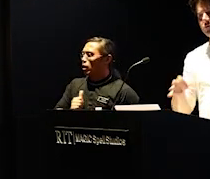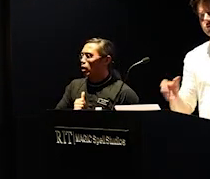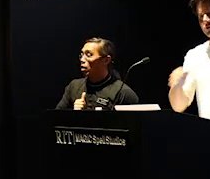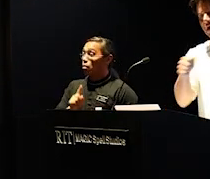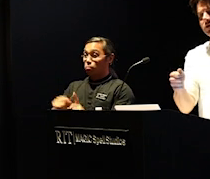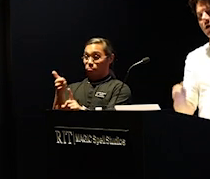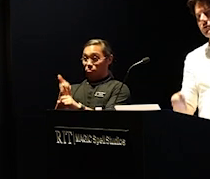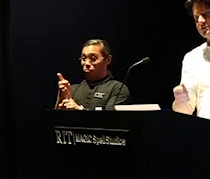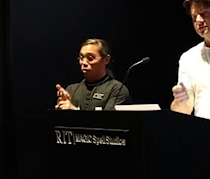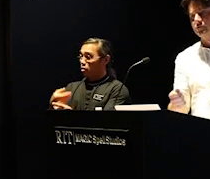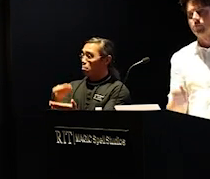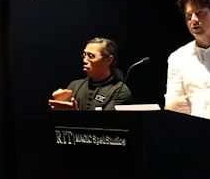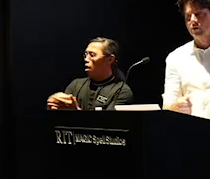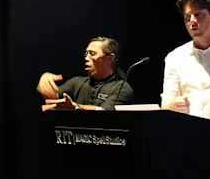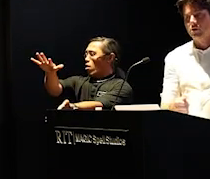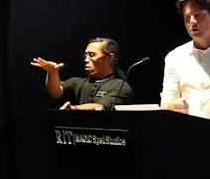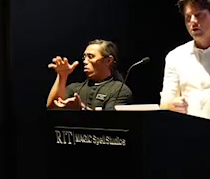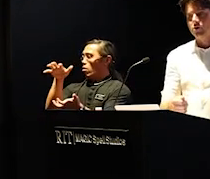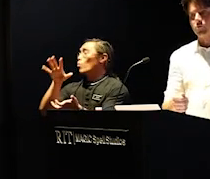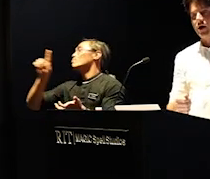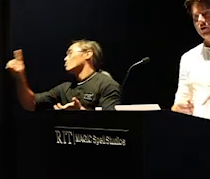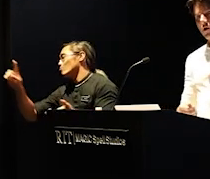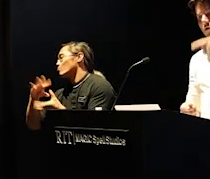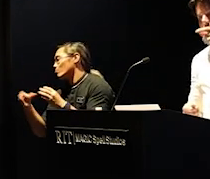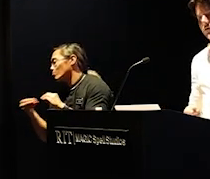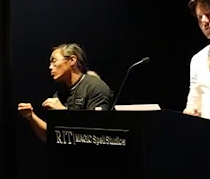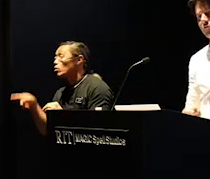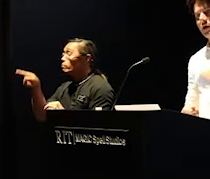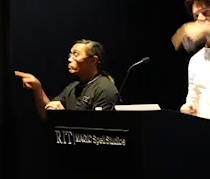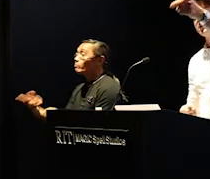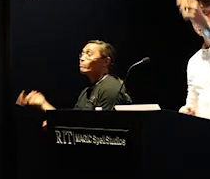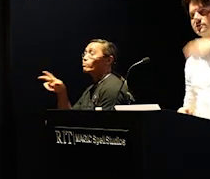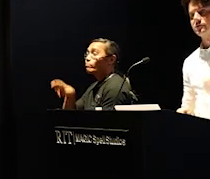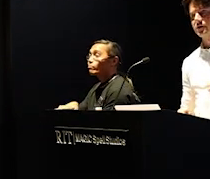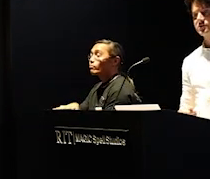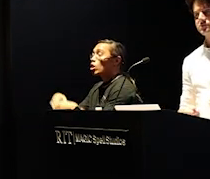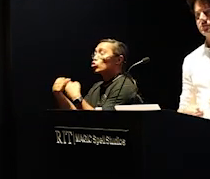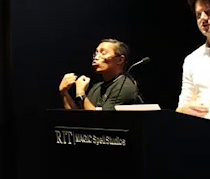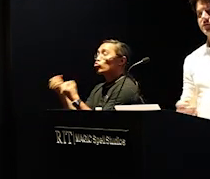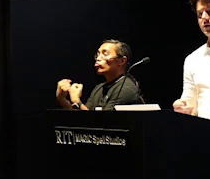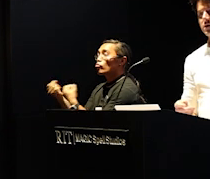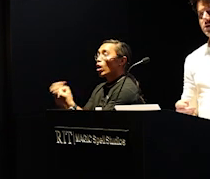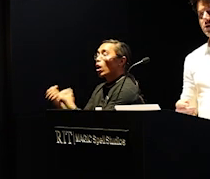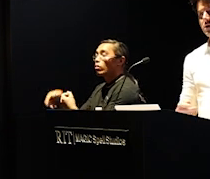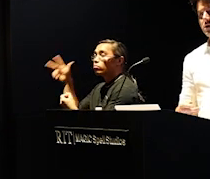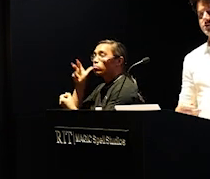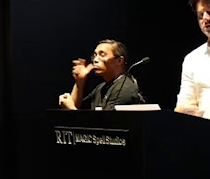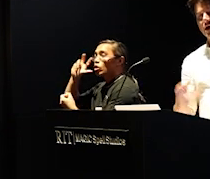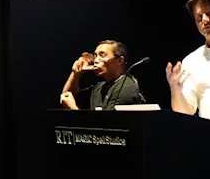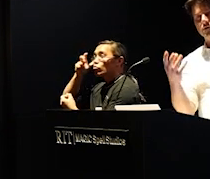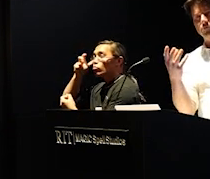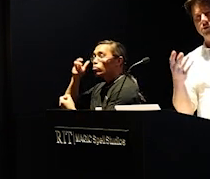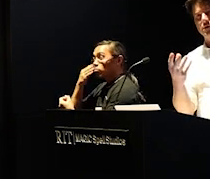apparently when you are driving your car listening to the radio, your radio reflects the signal that it's receiving.